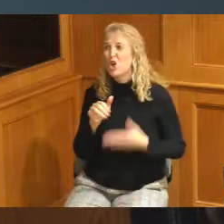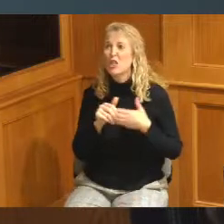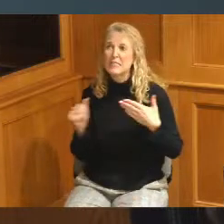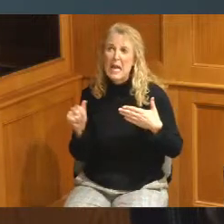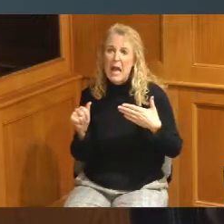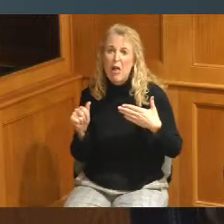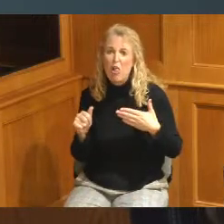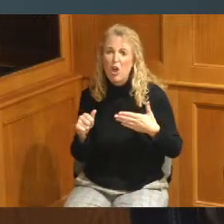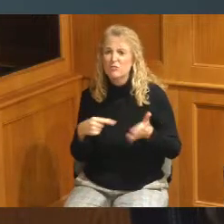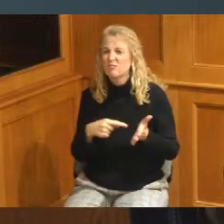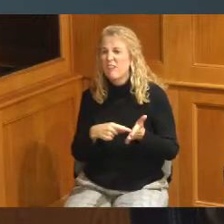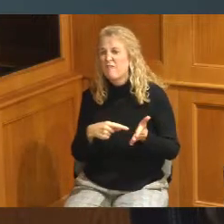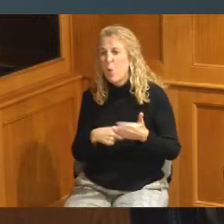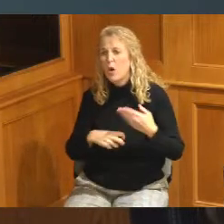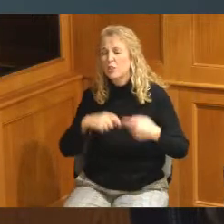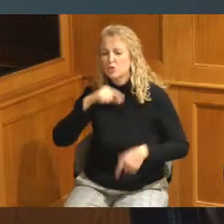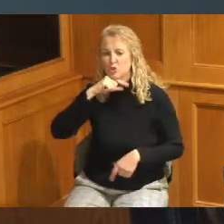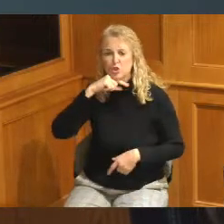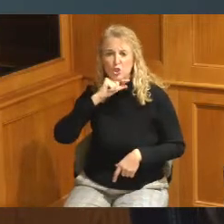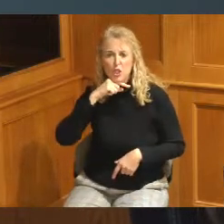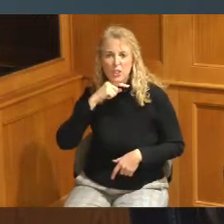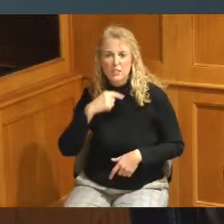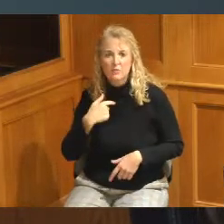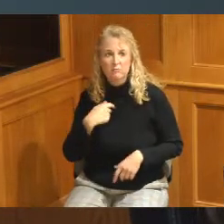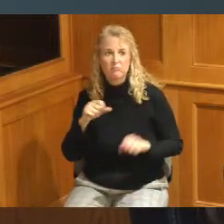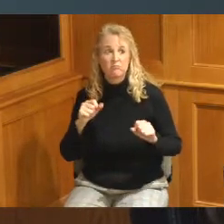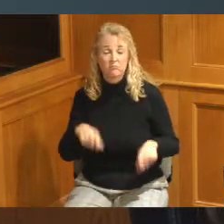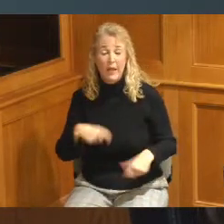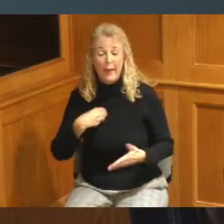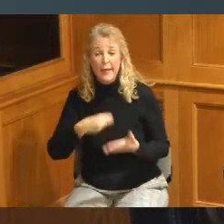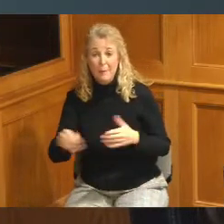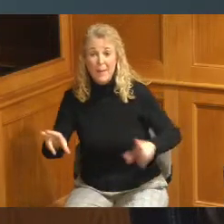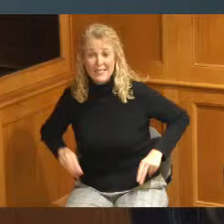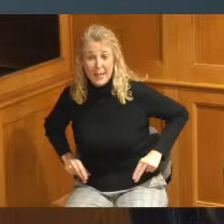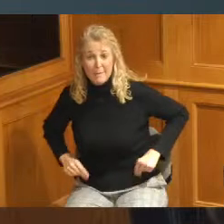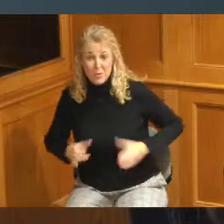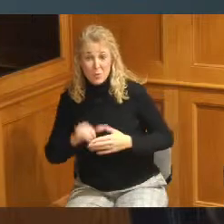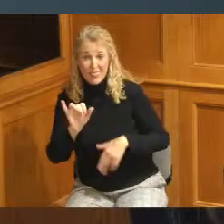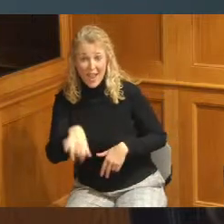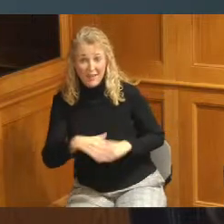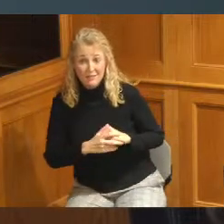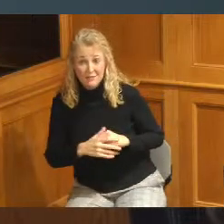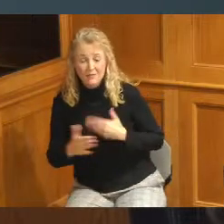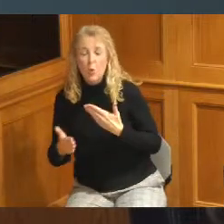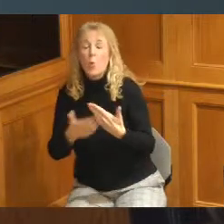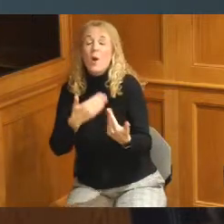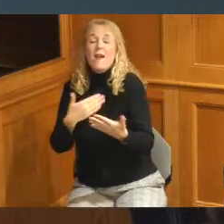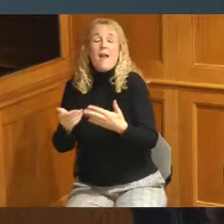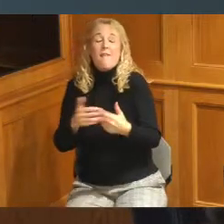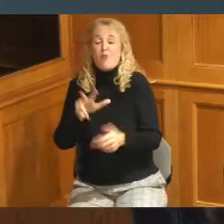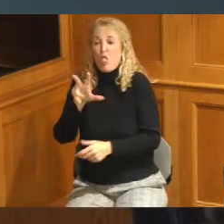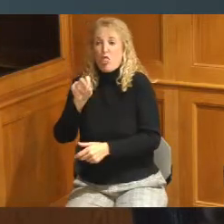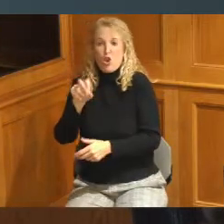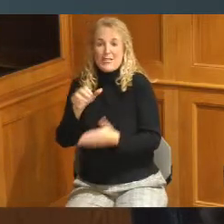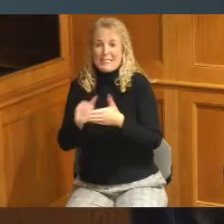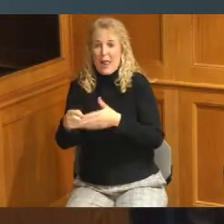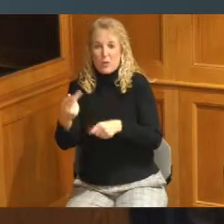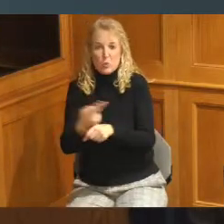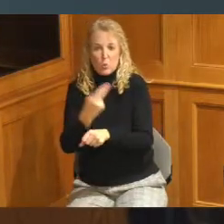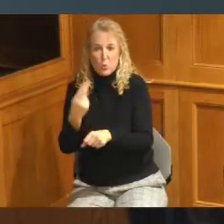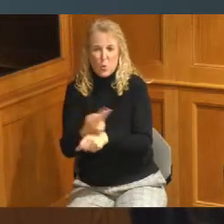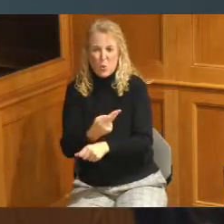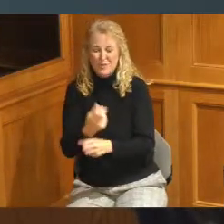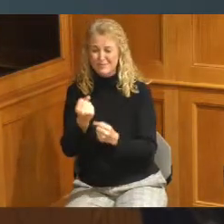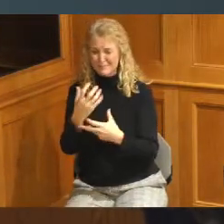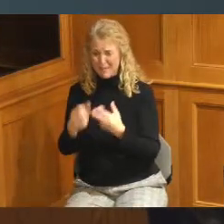turkey. $30, I can buy some Pampers. whatever break we can. And think of all the